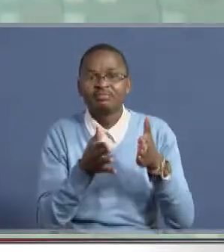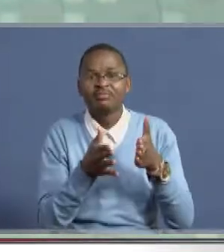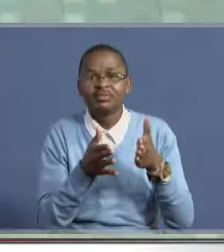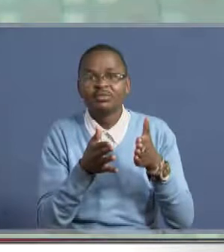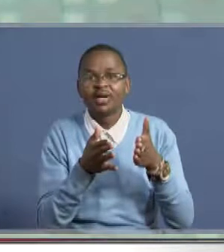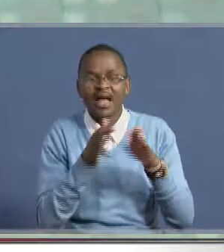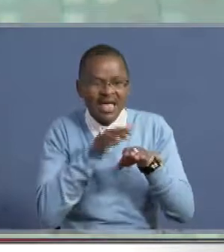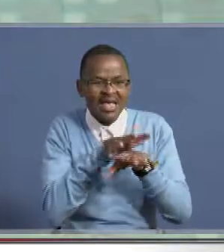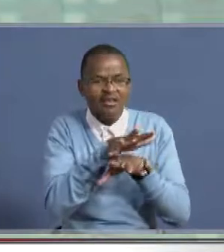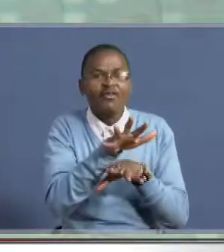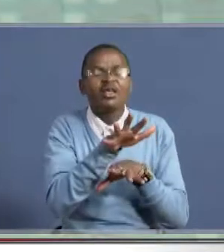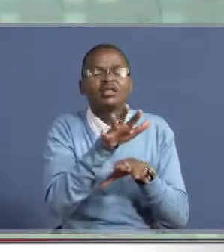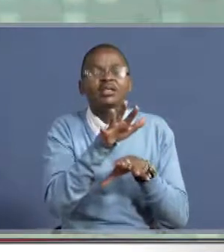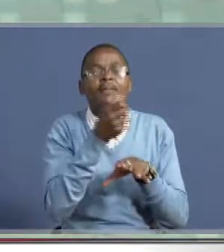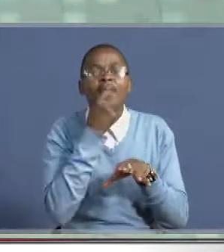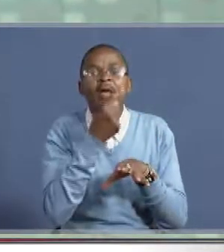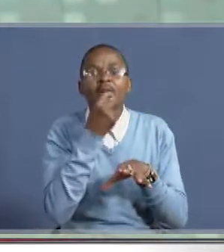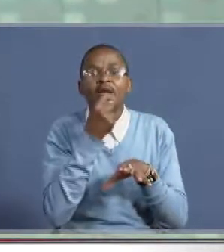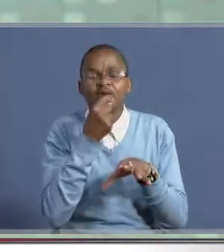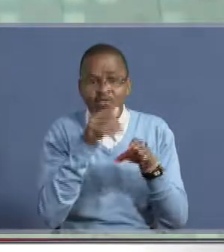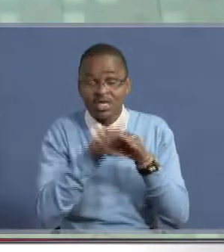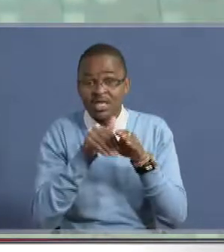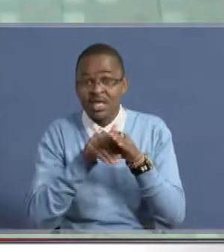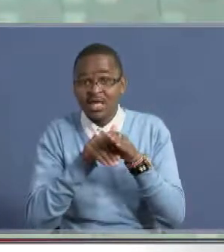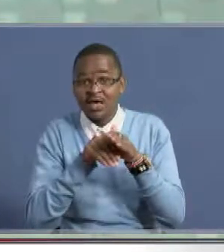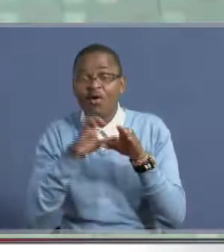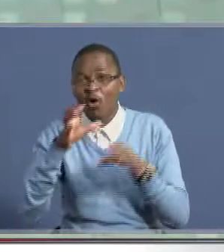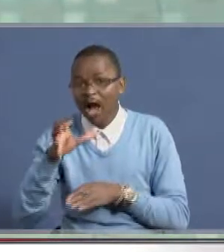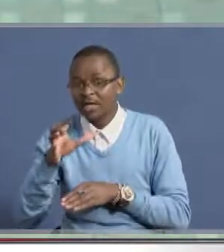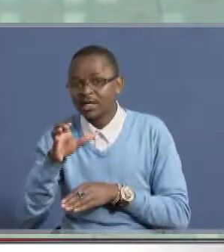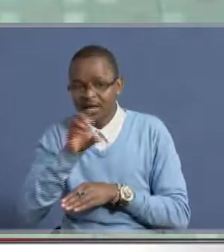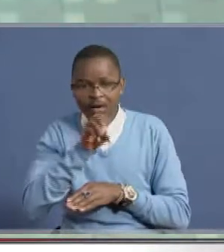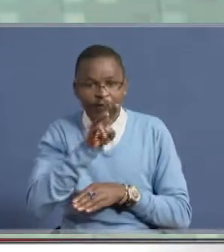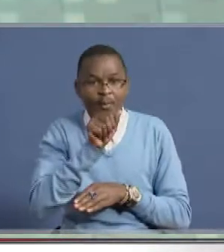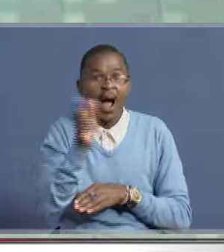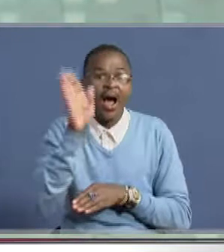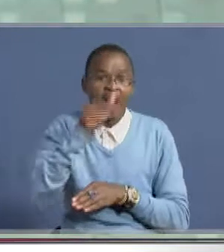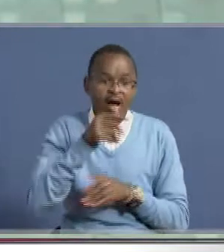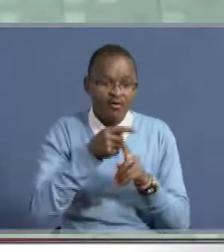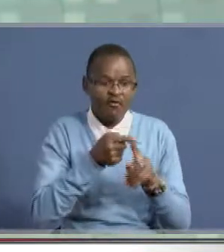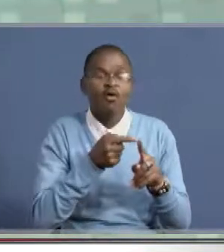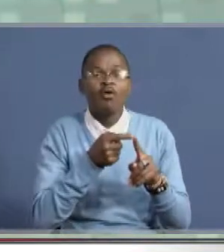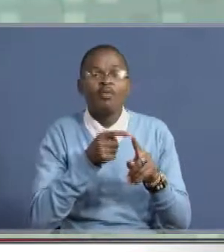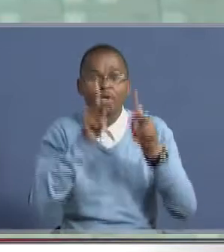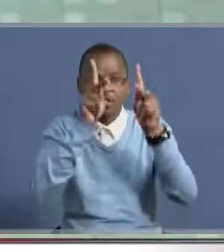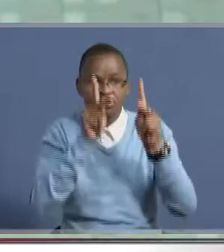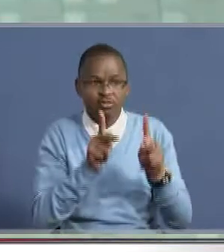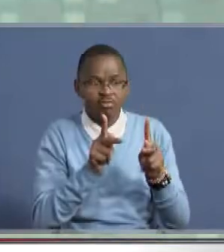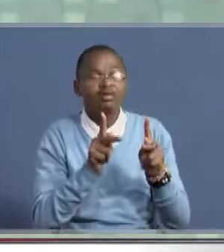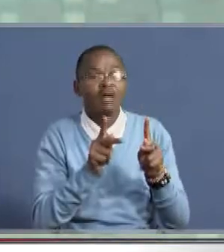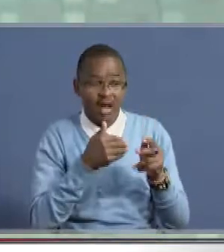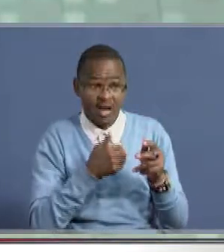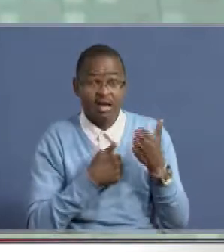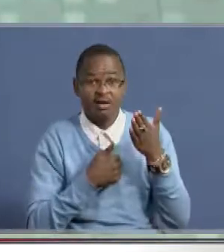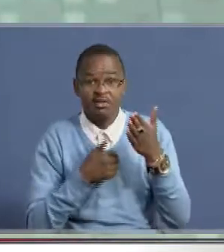medical experts influenced medical service delivery in the counties? Omonyango has just returned from Kisumu County and brings